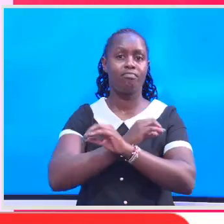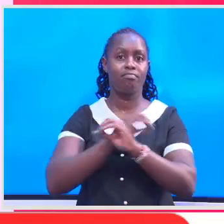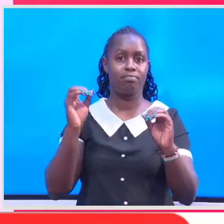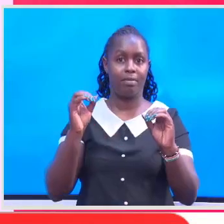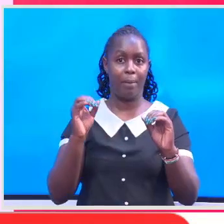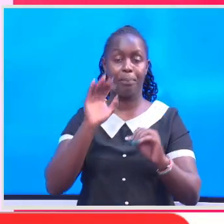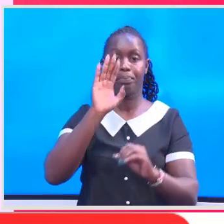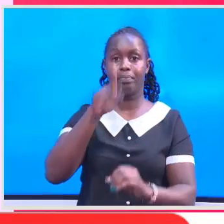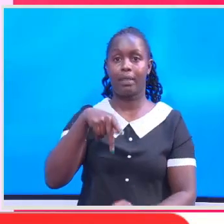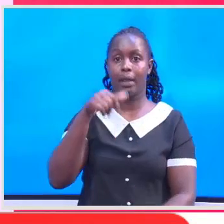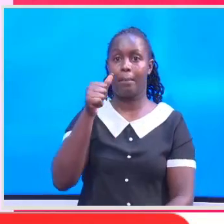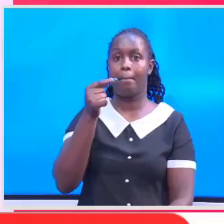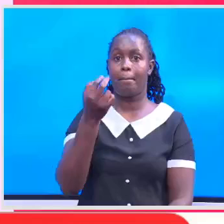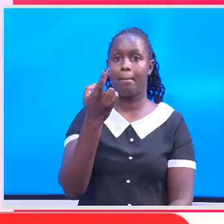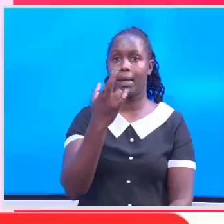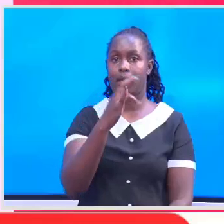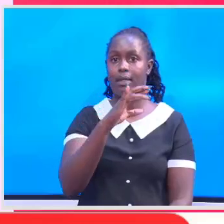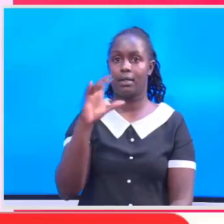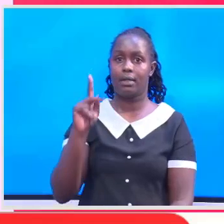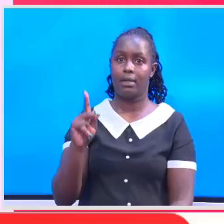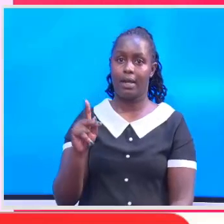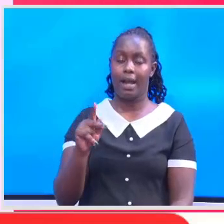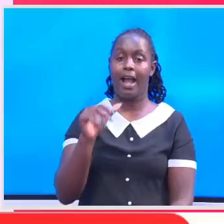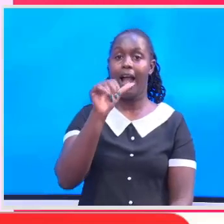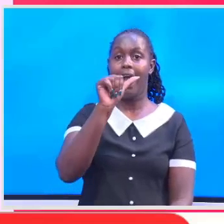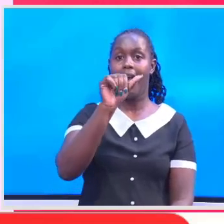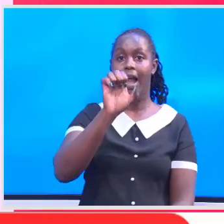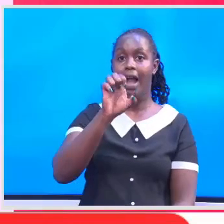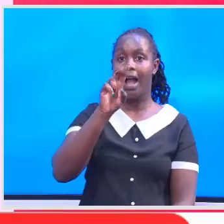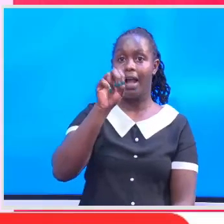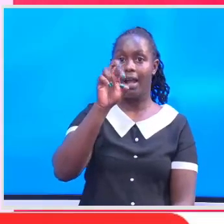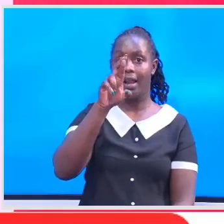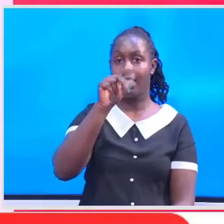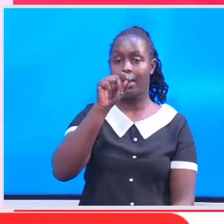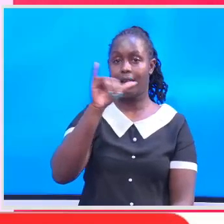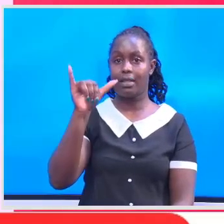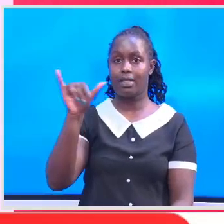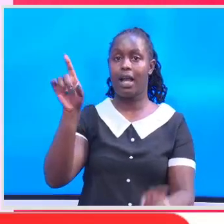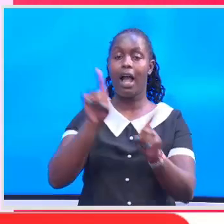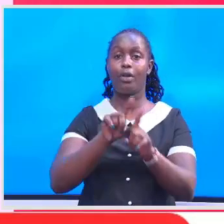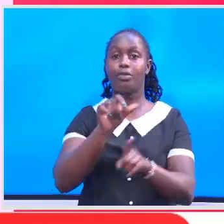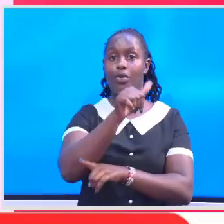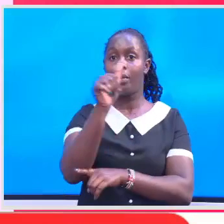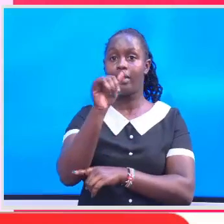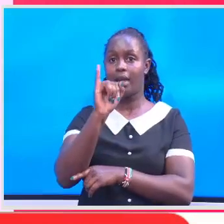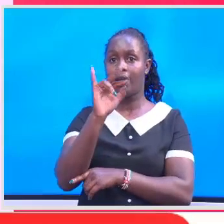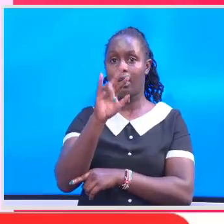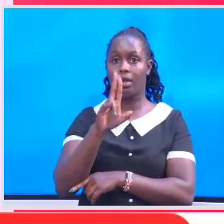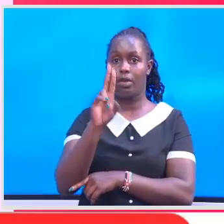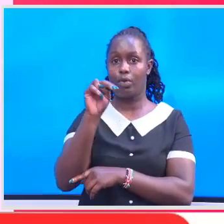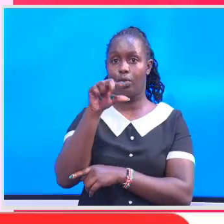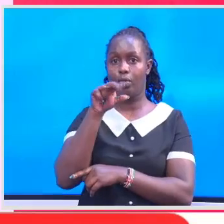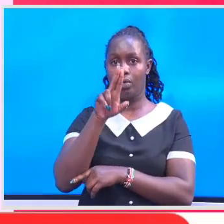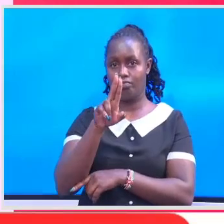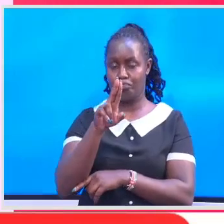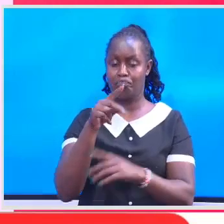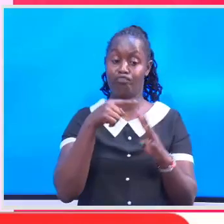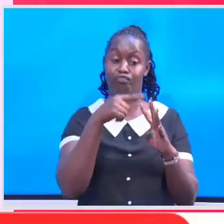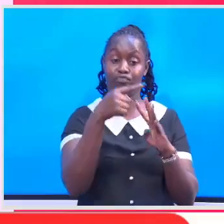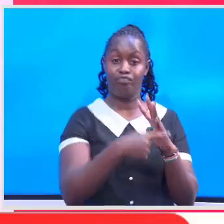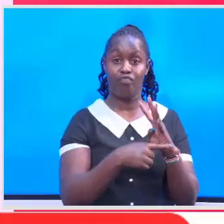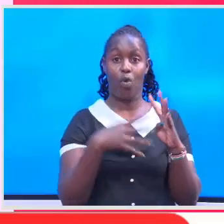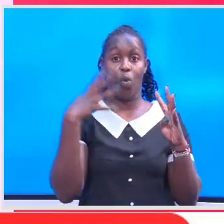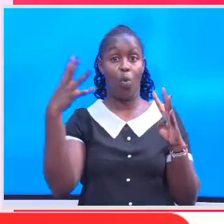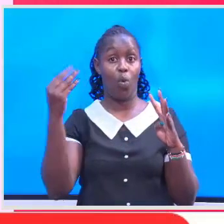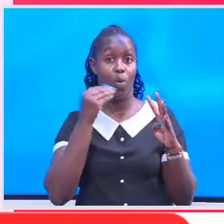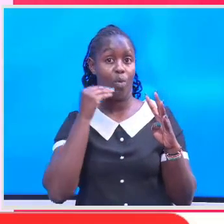Wambui, Laban Mwathi, Earnest Muigai, and another one only identified as Irungu, are said to have been on their way home when they were